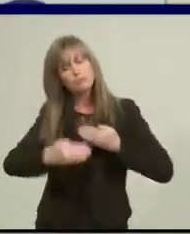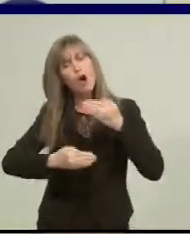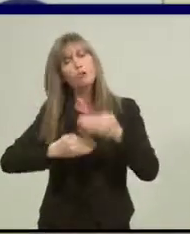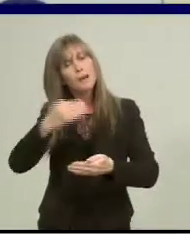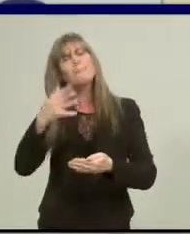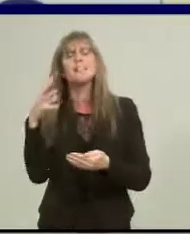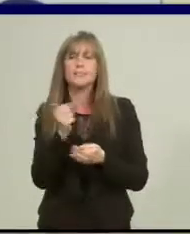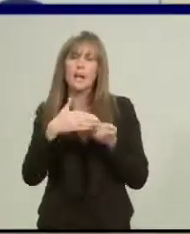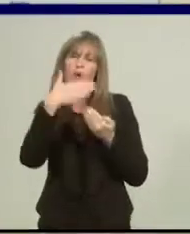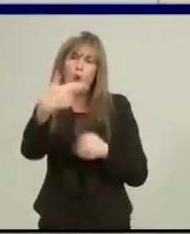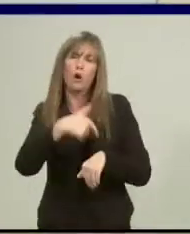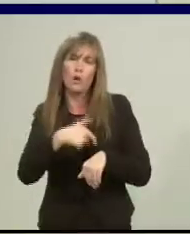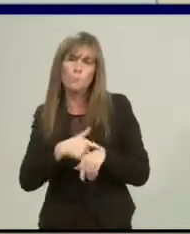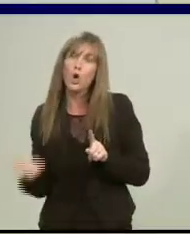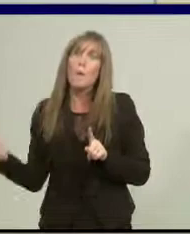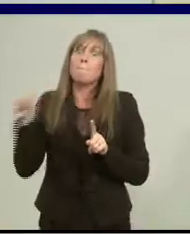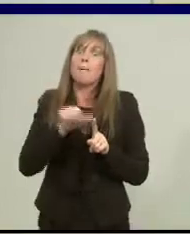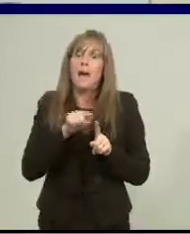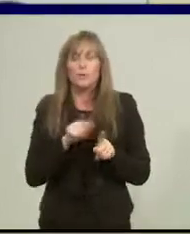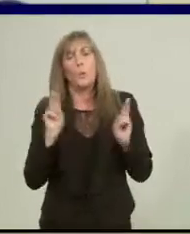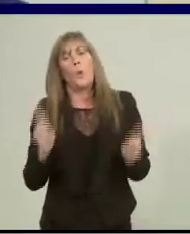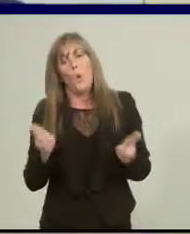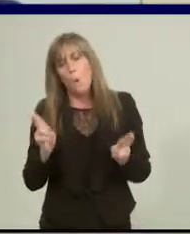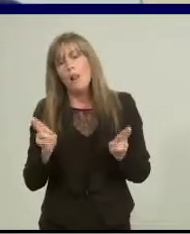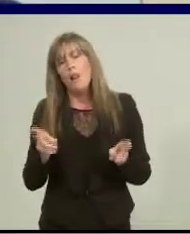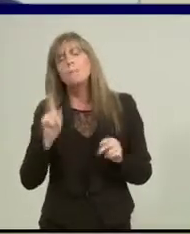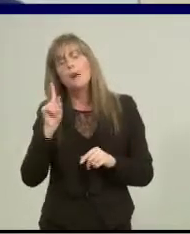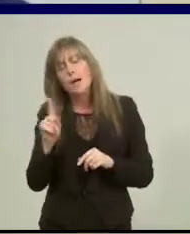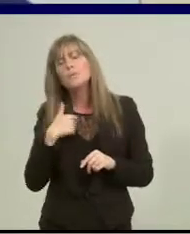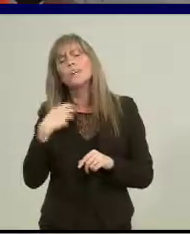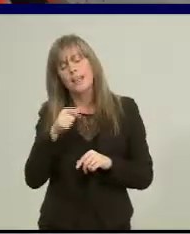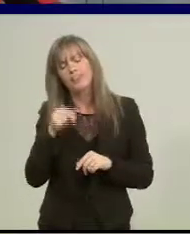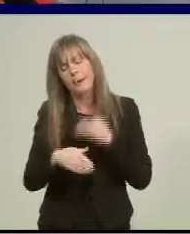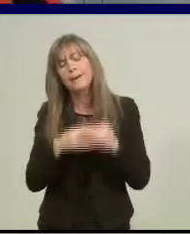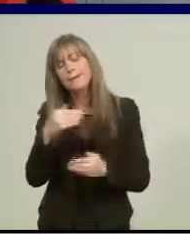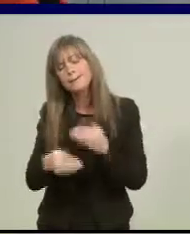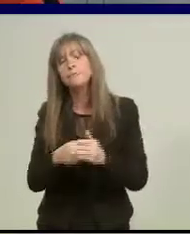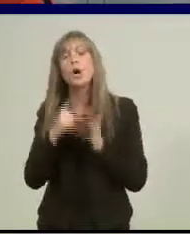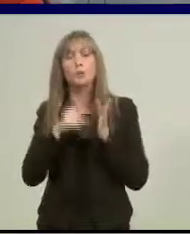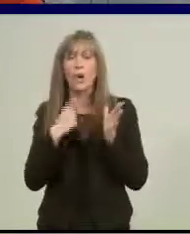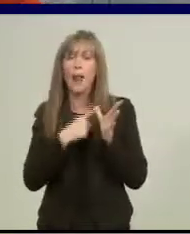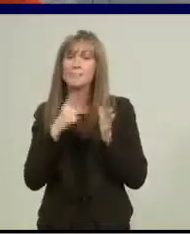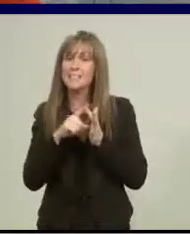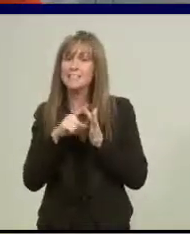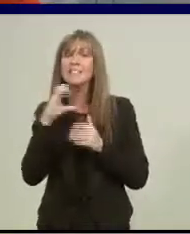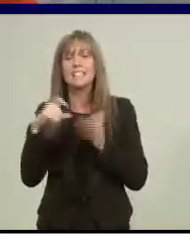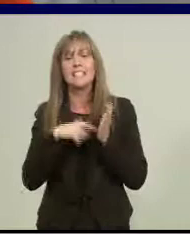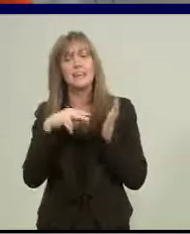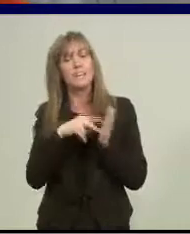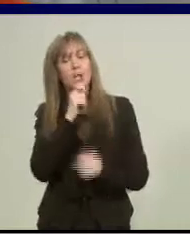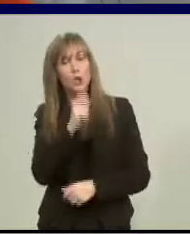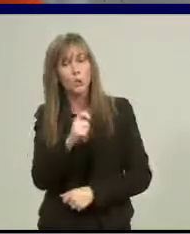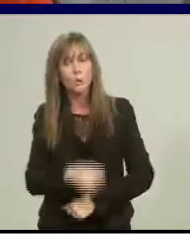It's going to take a long time to come back to some degree of normality, but we're getting there. Joelle Batista, CTV News.